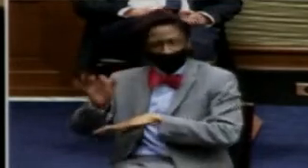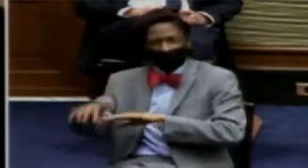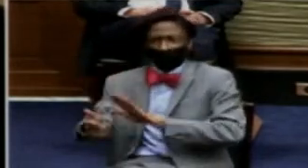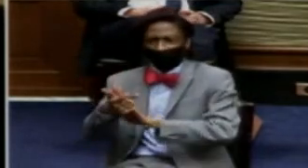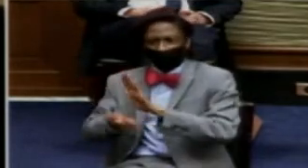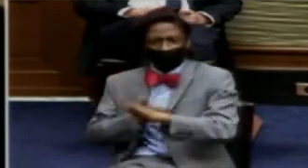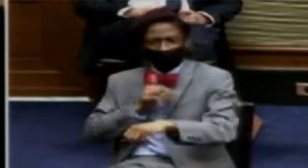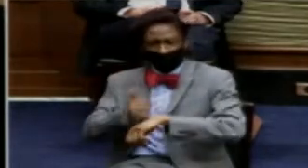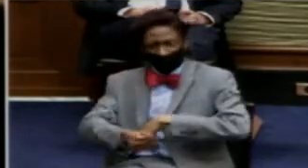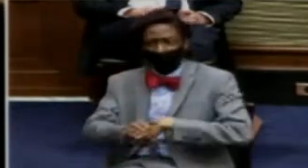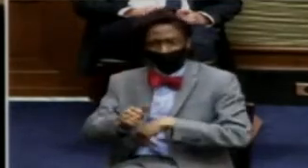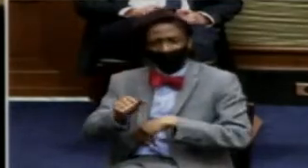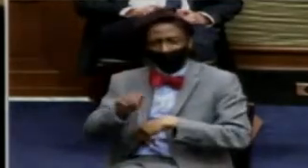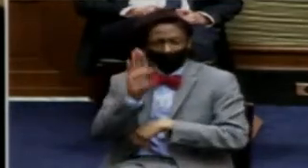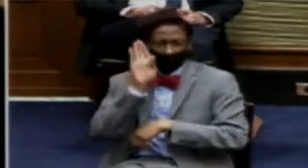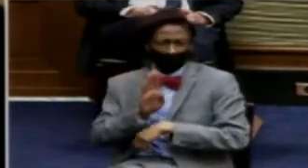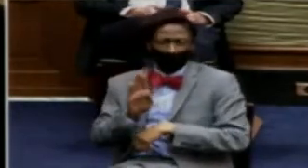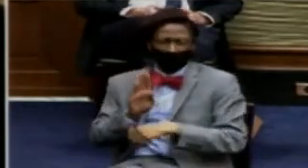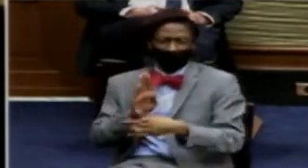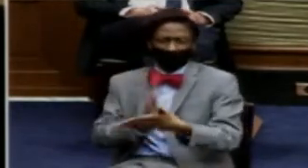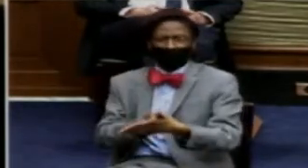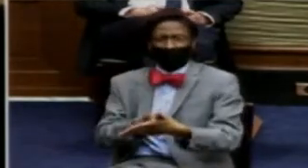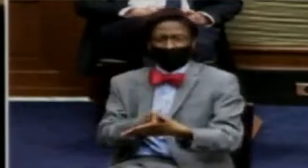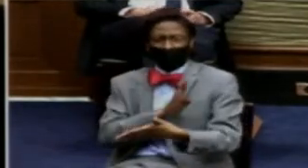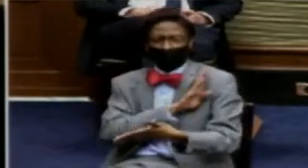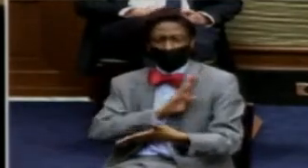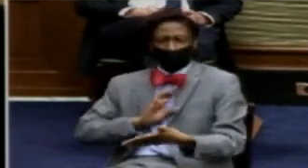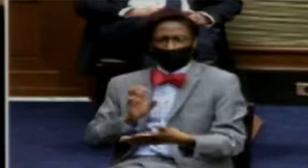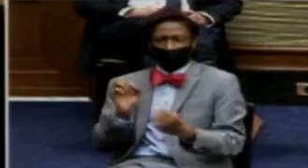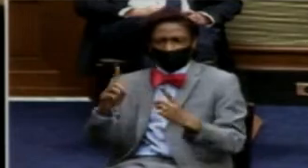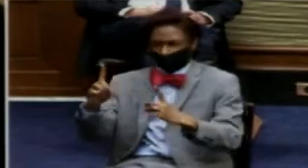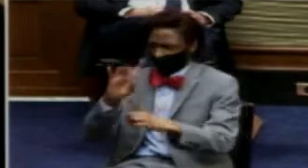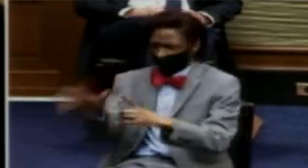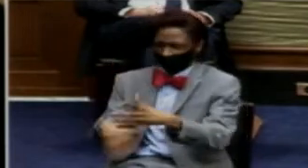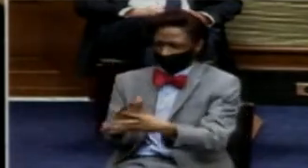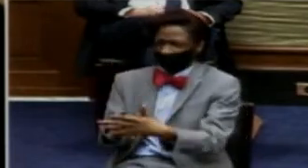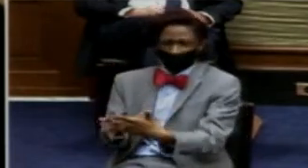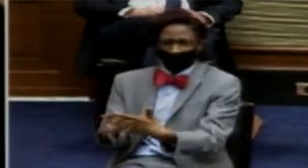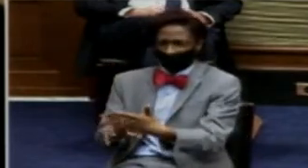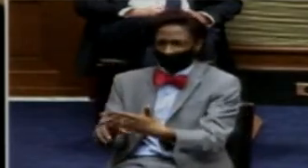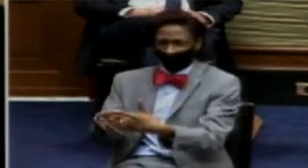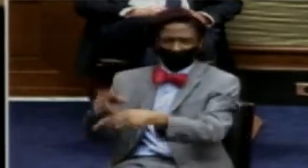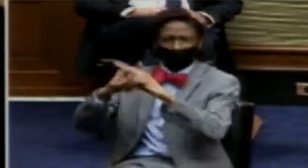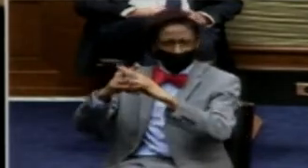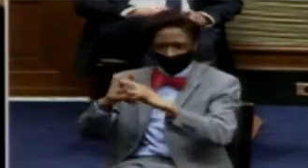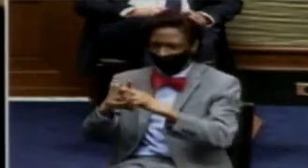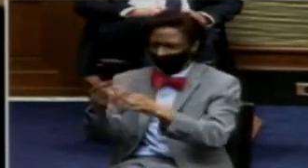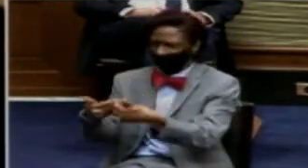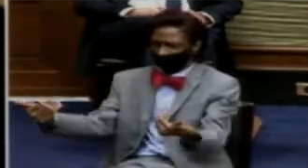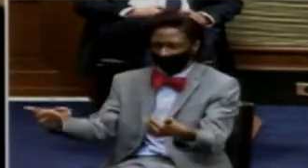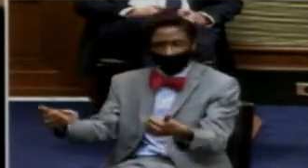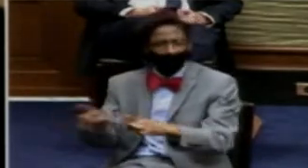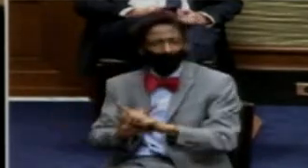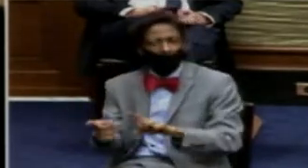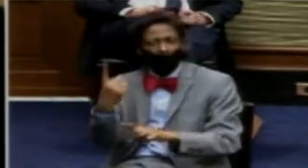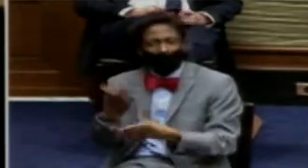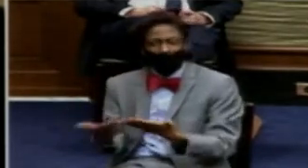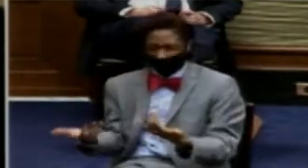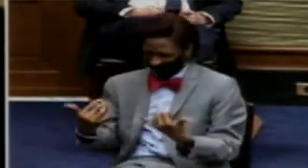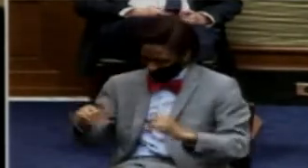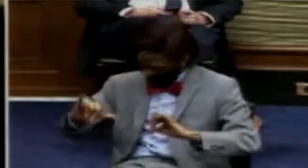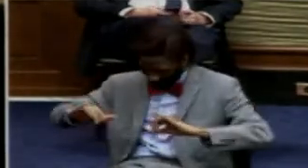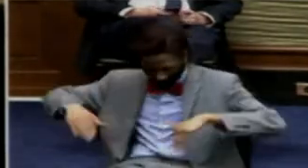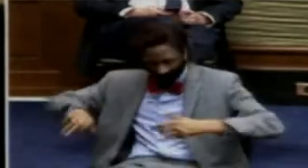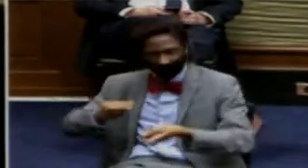Board of Education had outlawed racial segregation. Yet one thing still has yet to change for me as